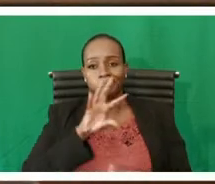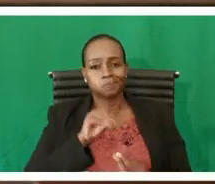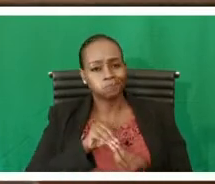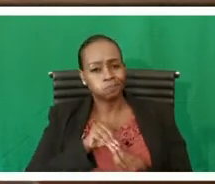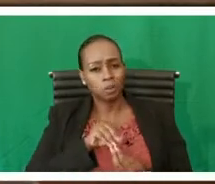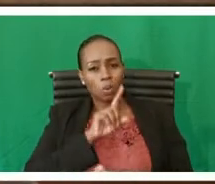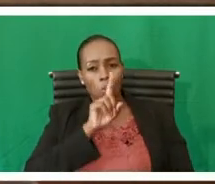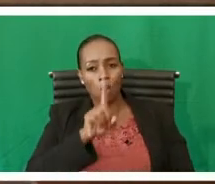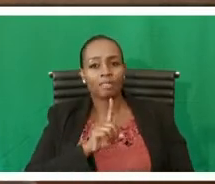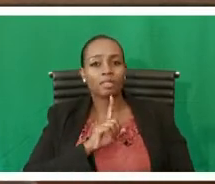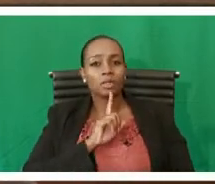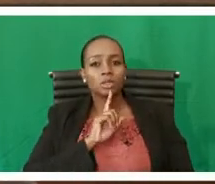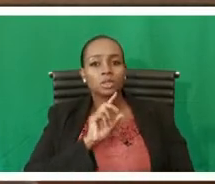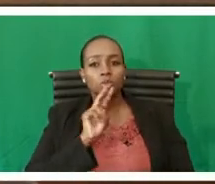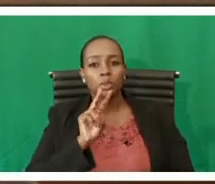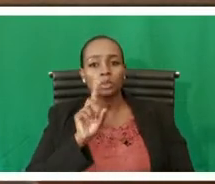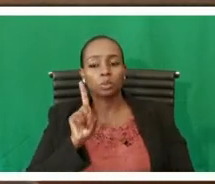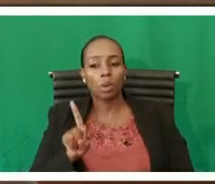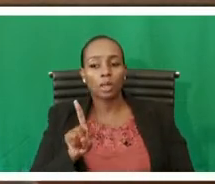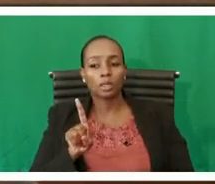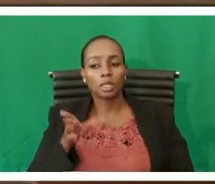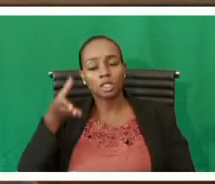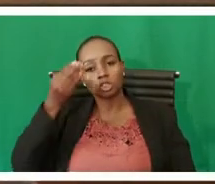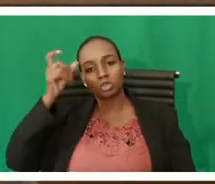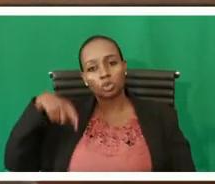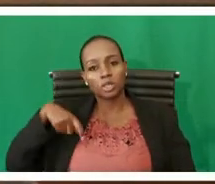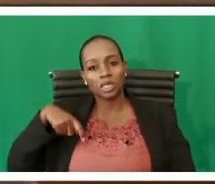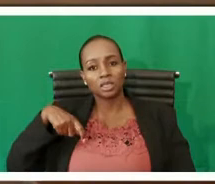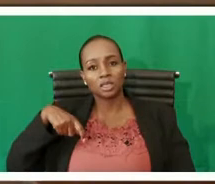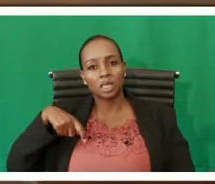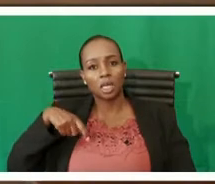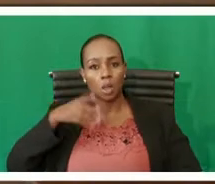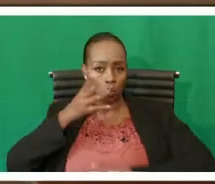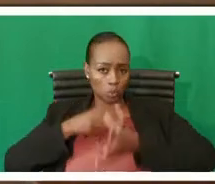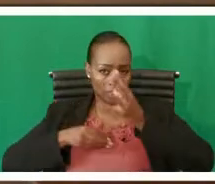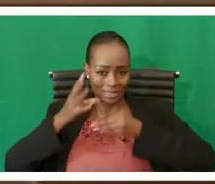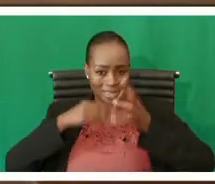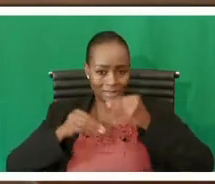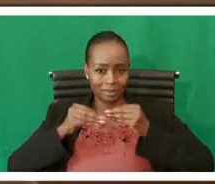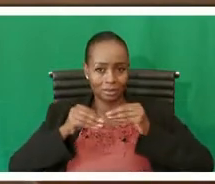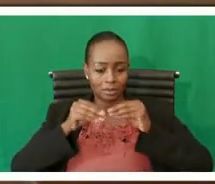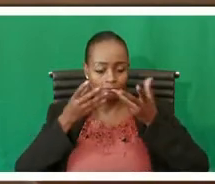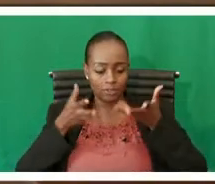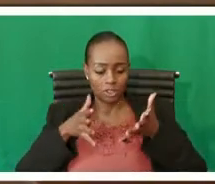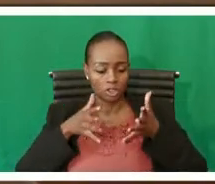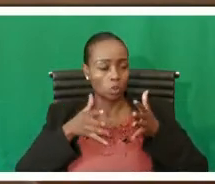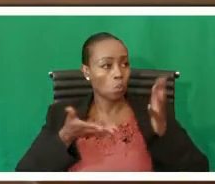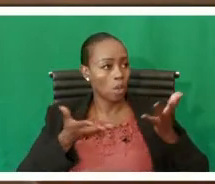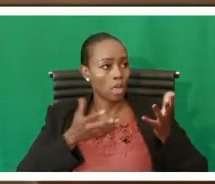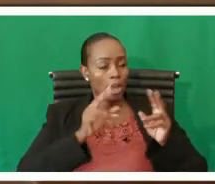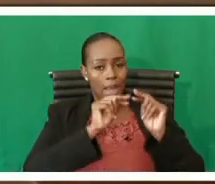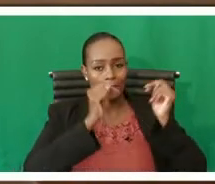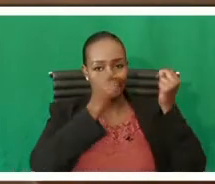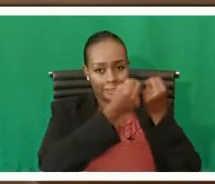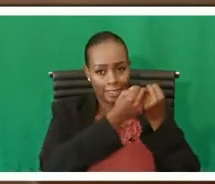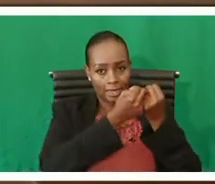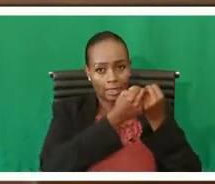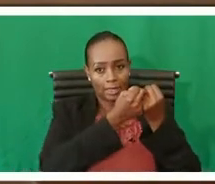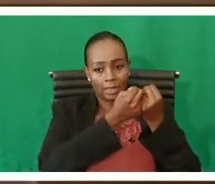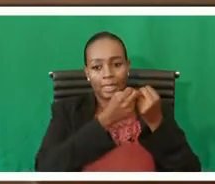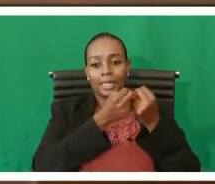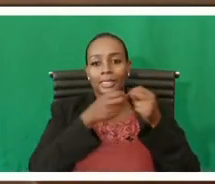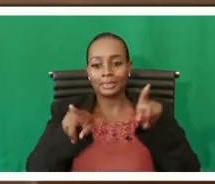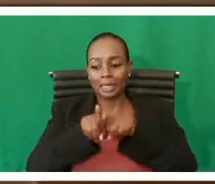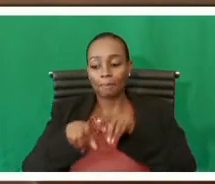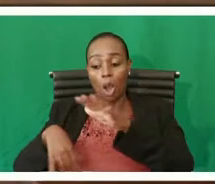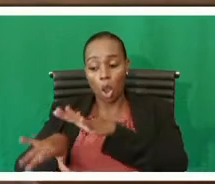1,021 students studying various courses nationally and 500